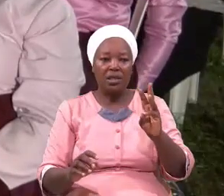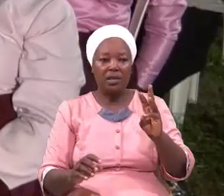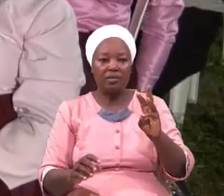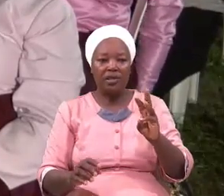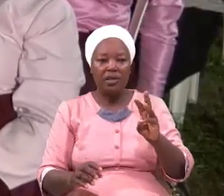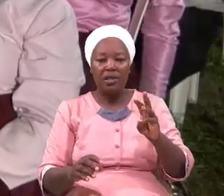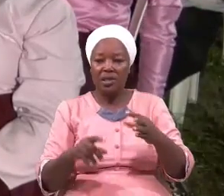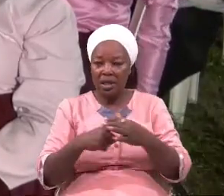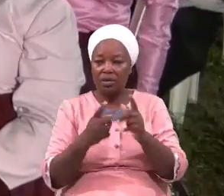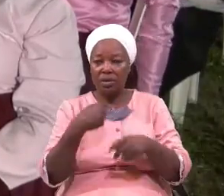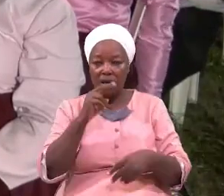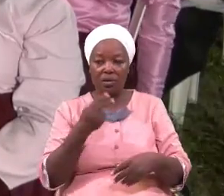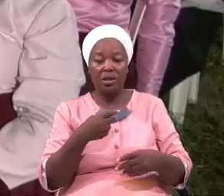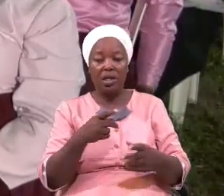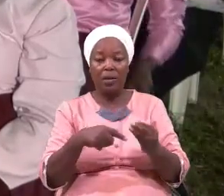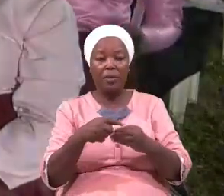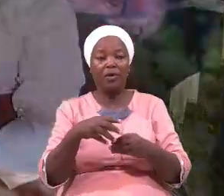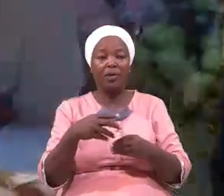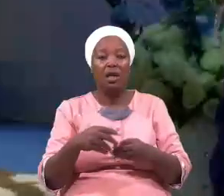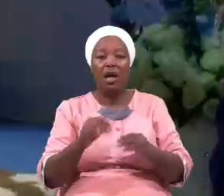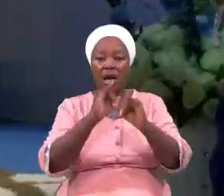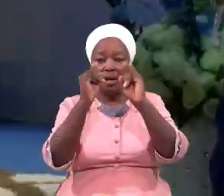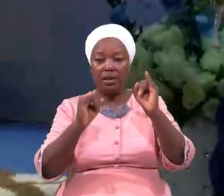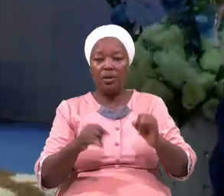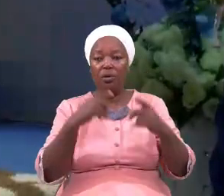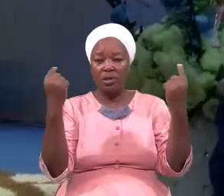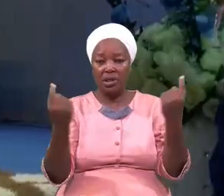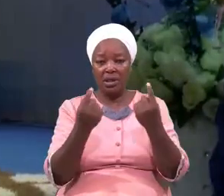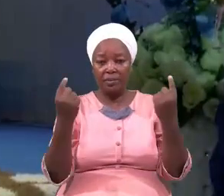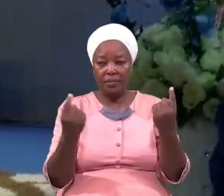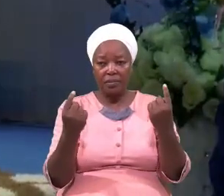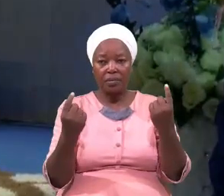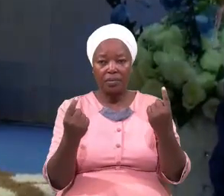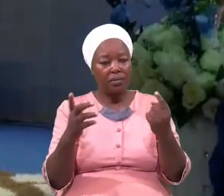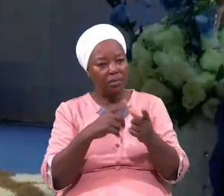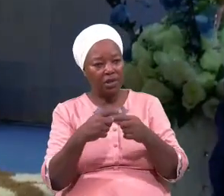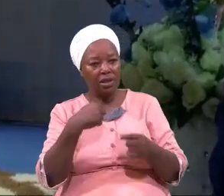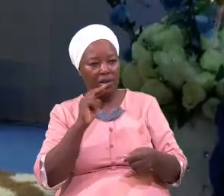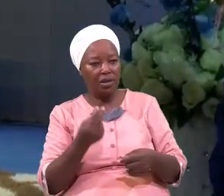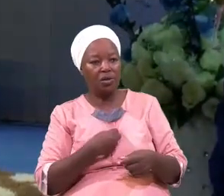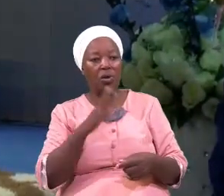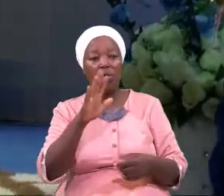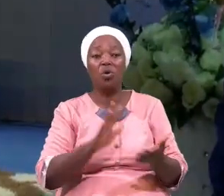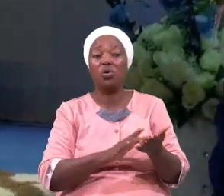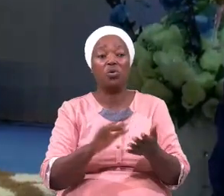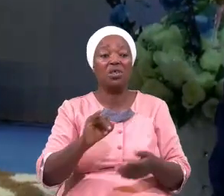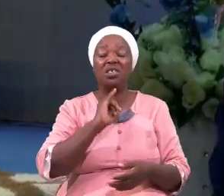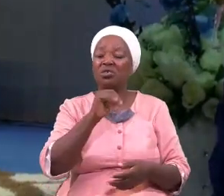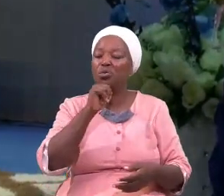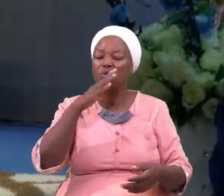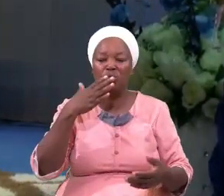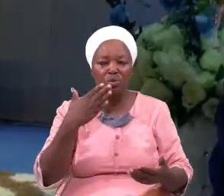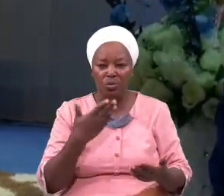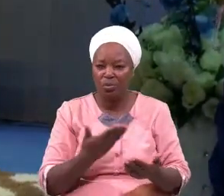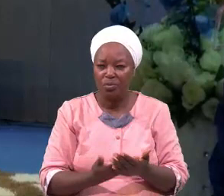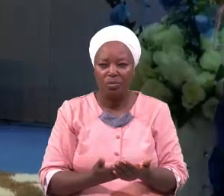telling us about leaven. It says, your glory is not good.